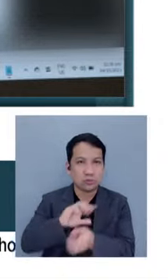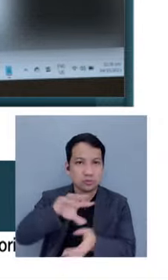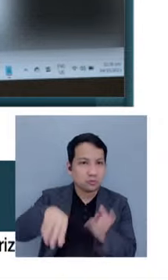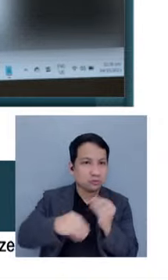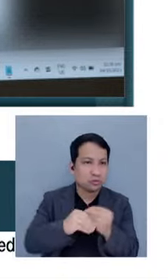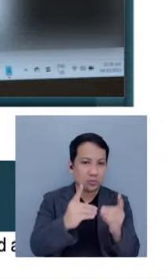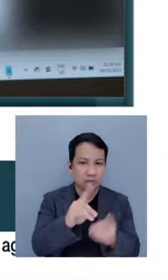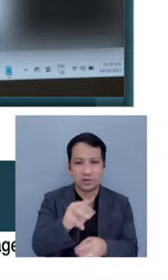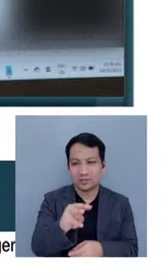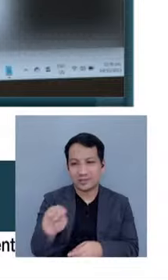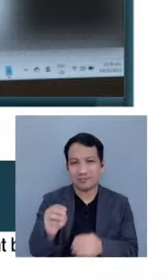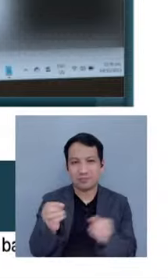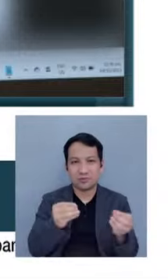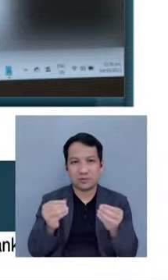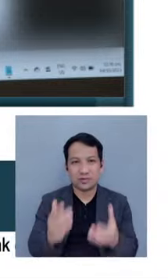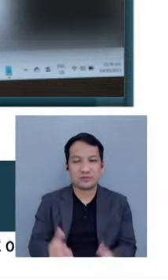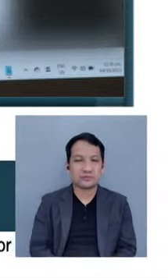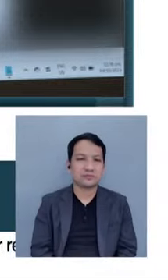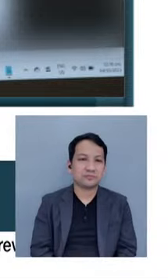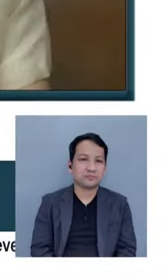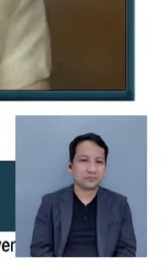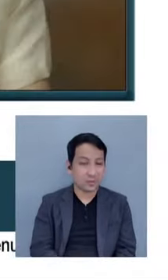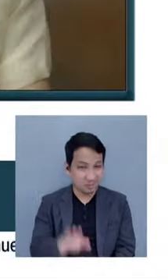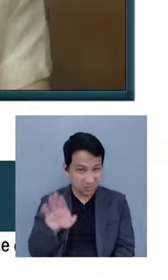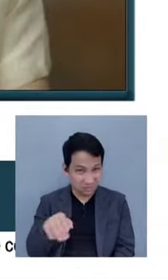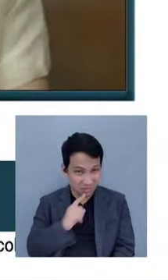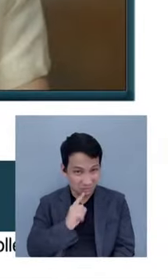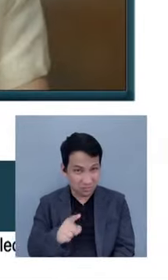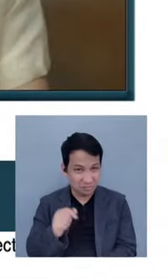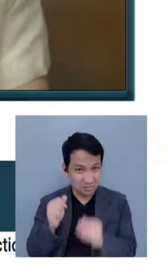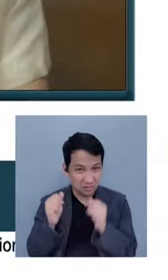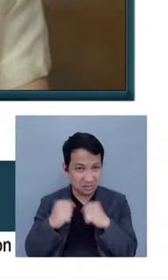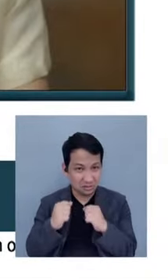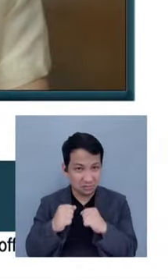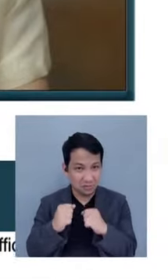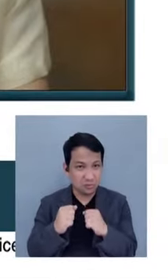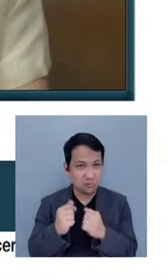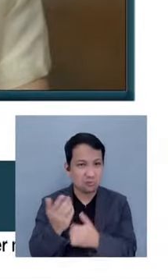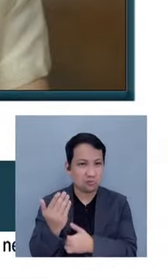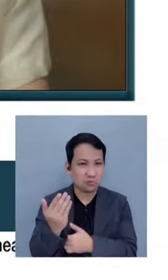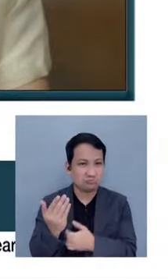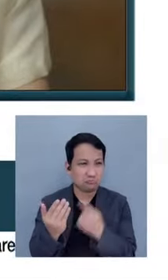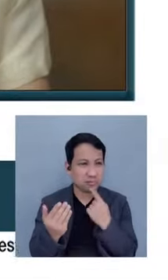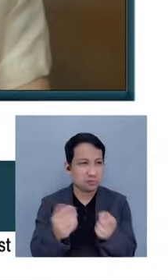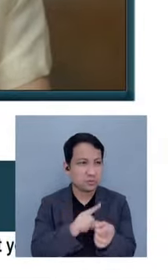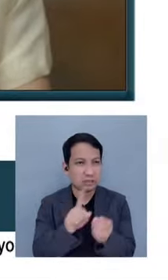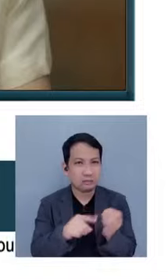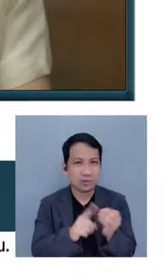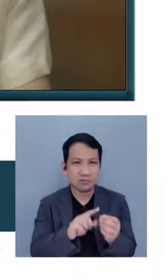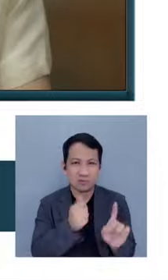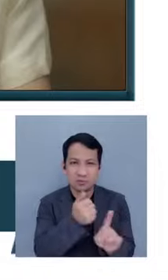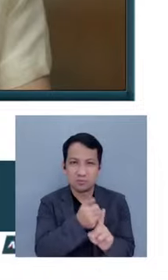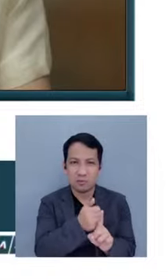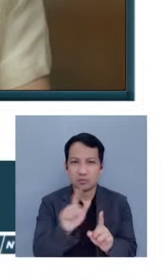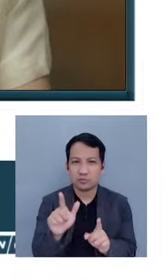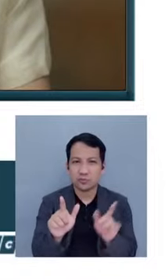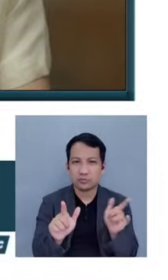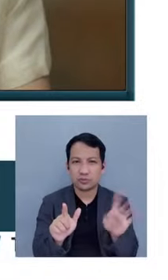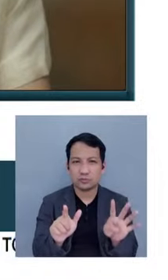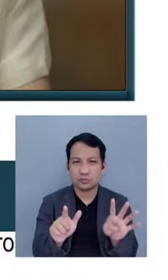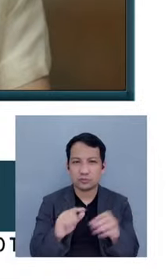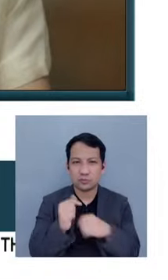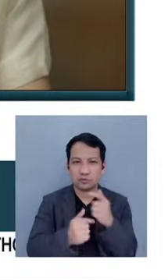etc. Do you then agree with what CrowdStrike said in its 2024 Global Threat